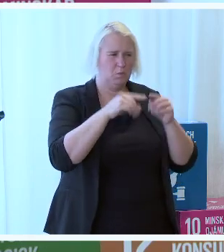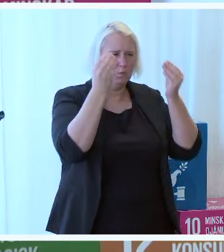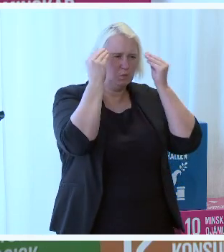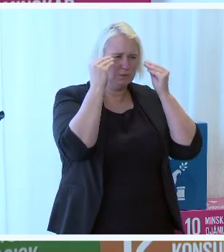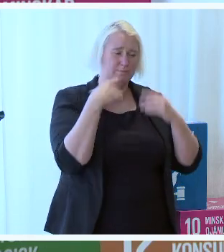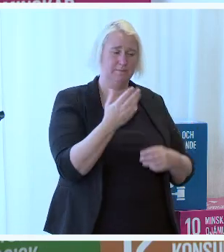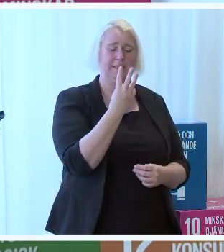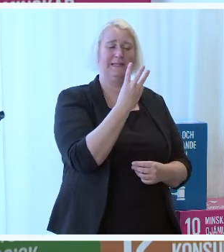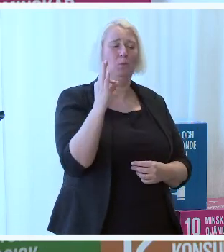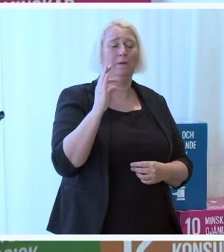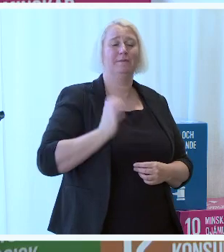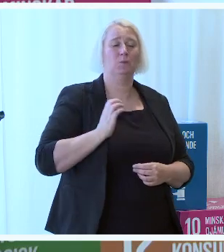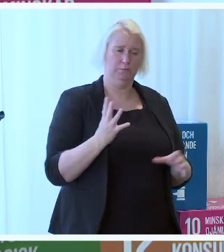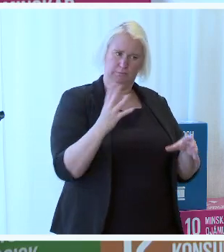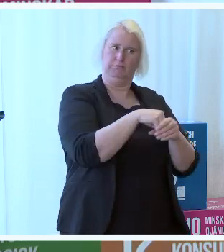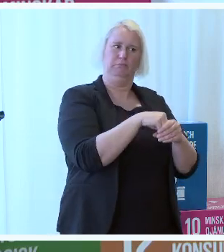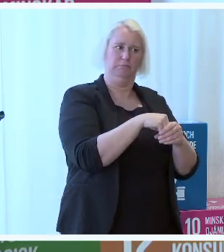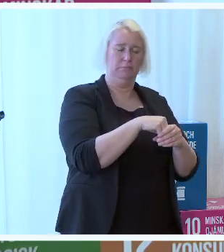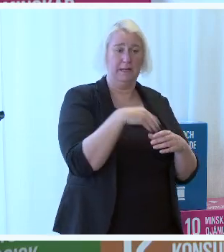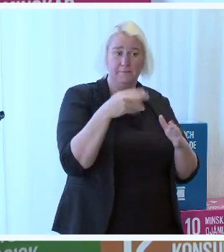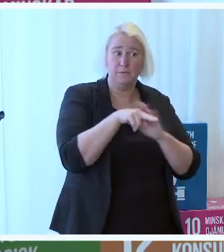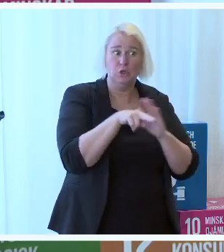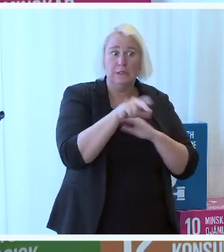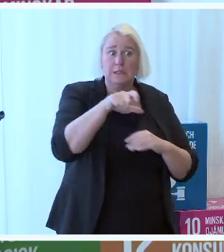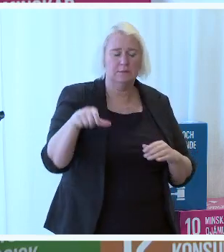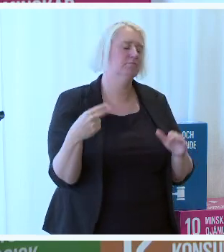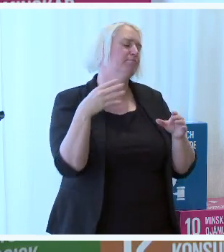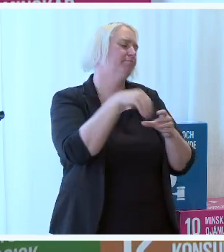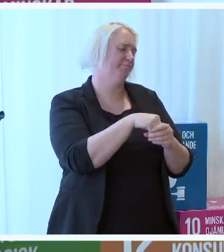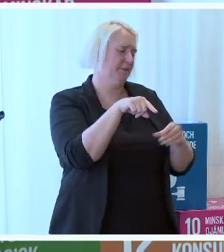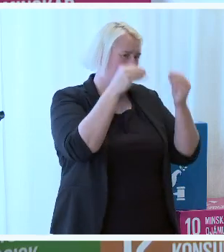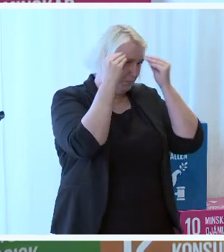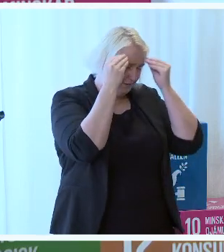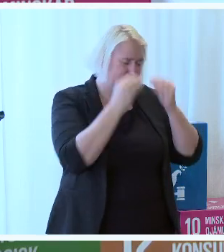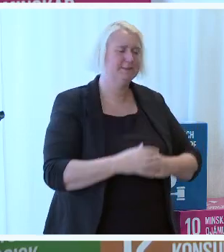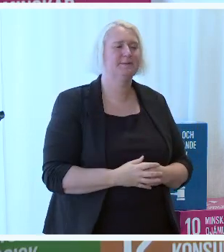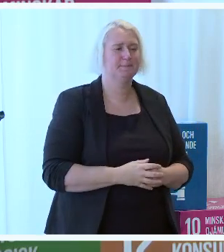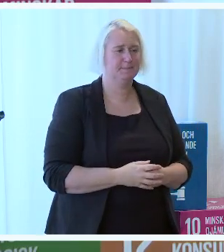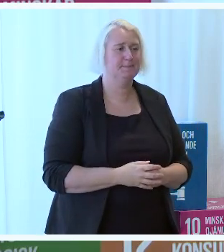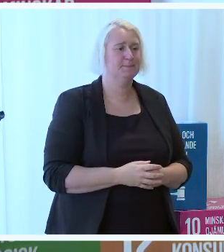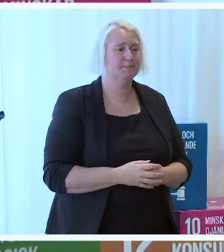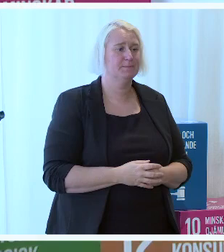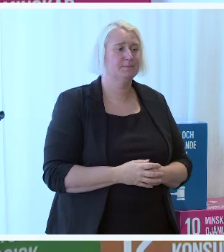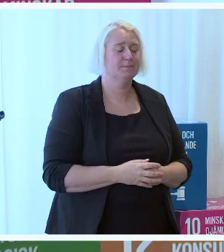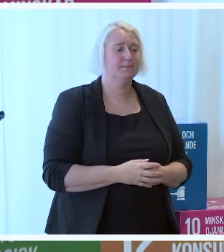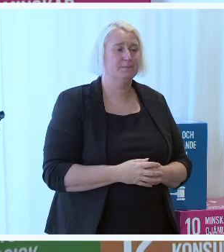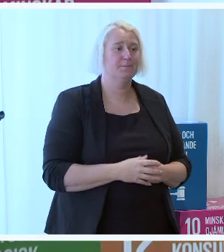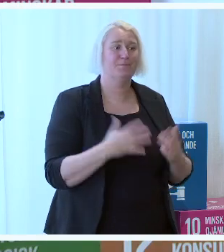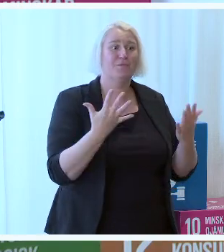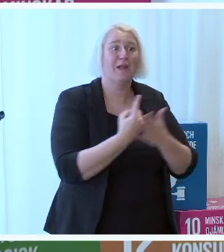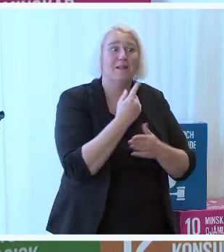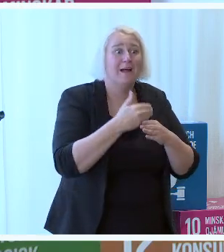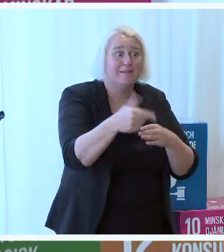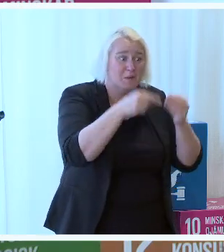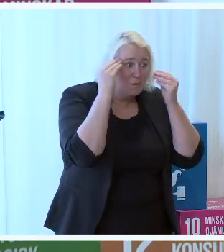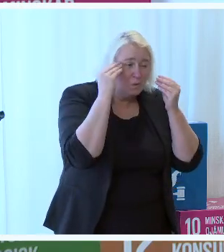were Syrian refugees. And what they ended up with, number one, having more financial independence, but also bringing more income into the household